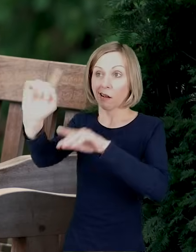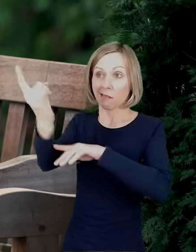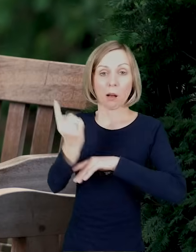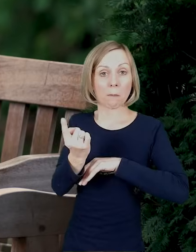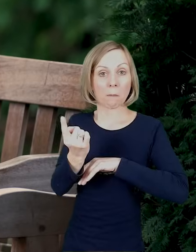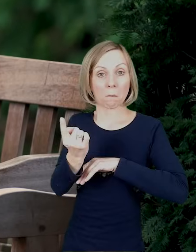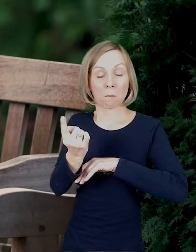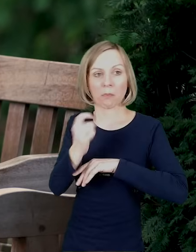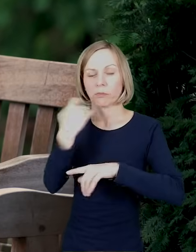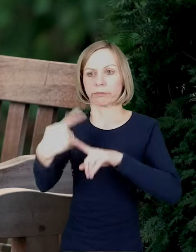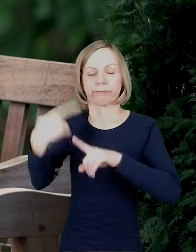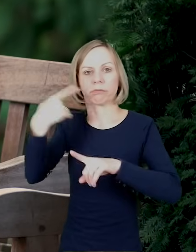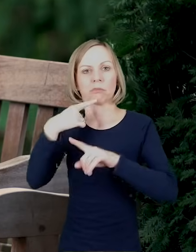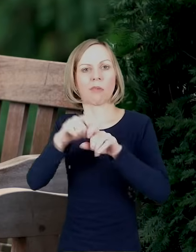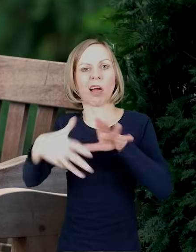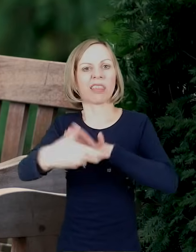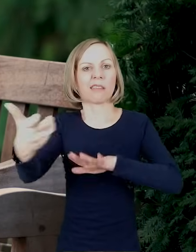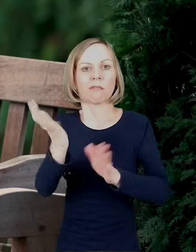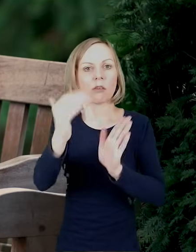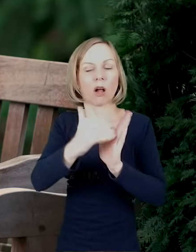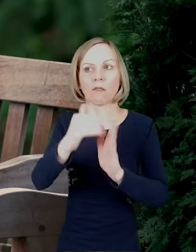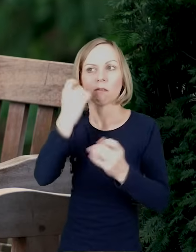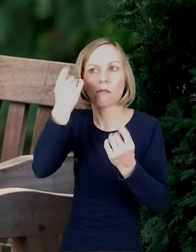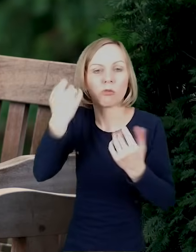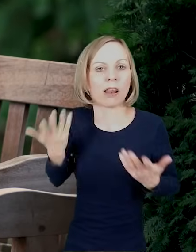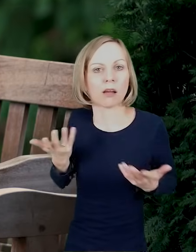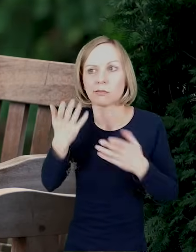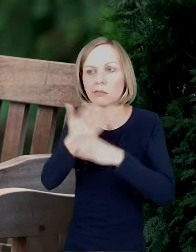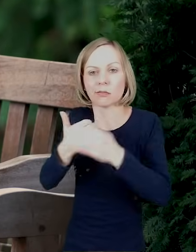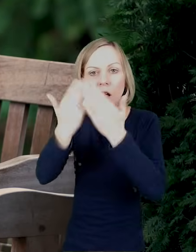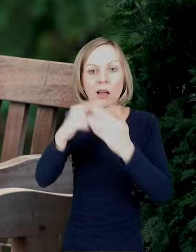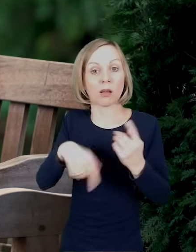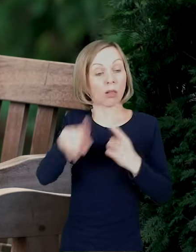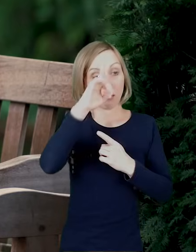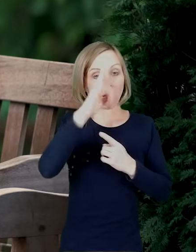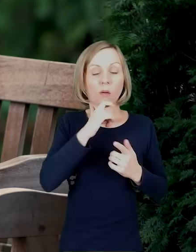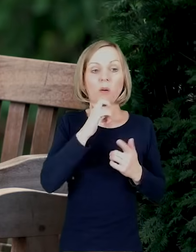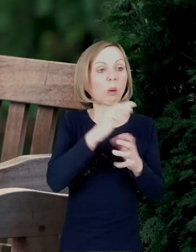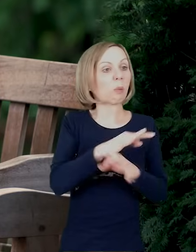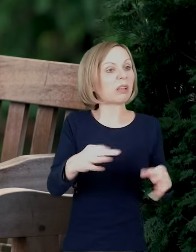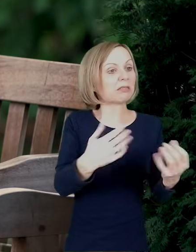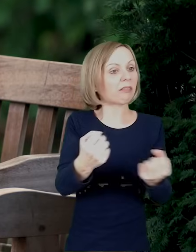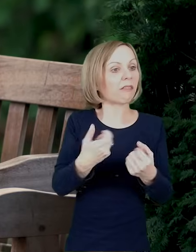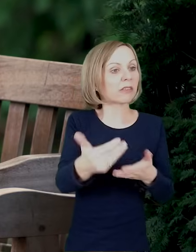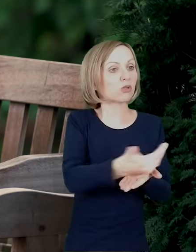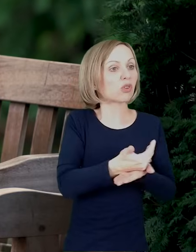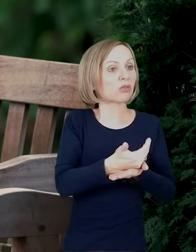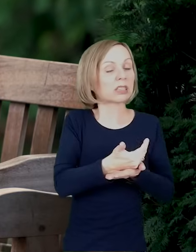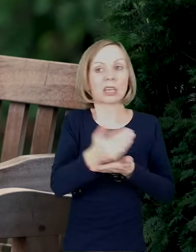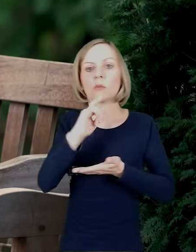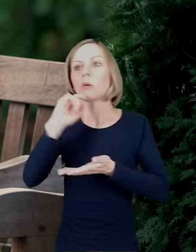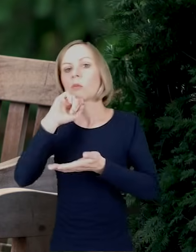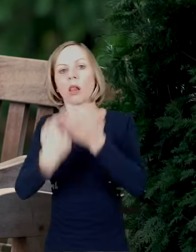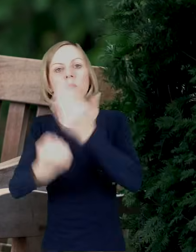that the day of the Lord will come like a thief in the night. When they say there is peace and security, then sudden destruction